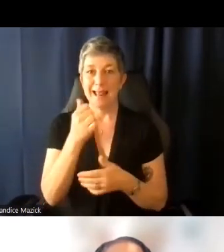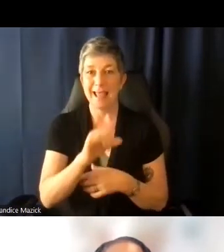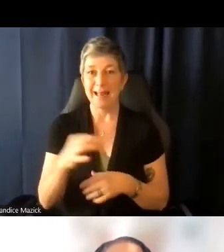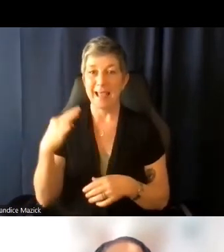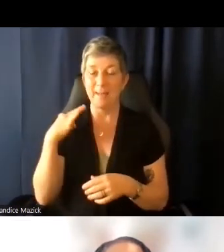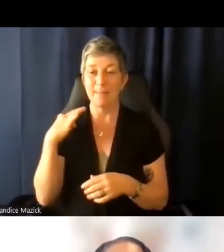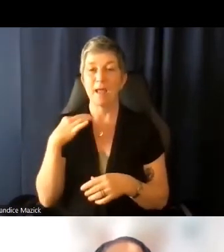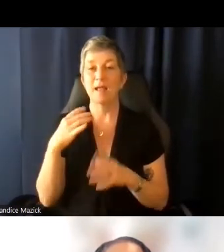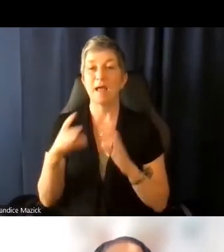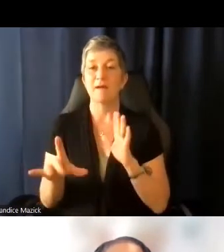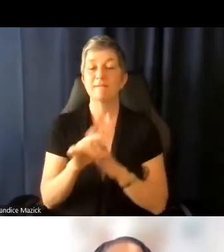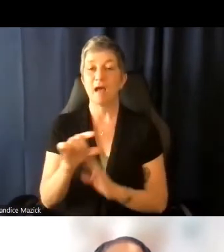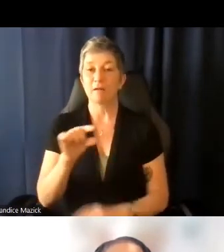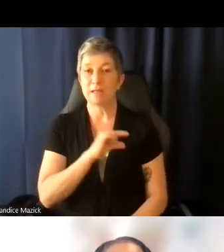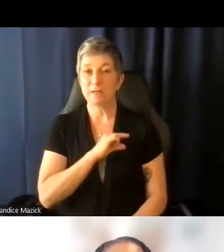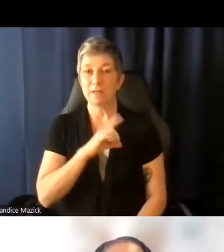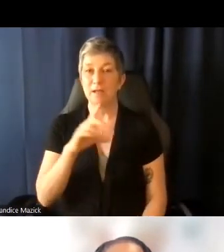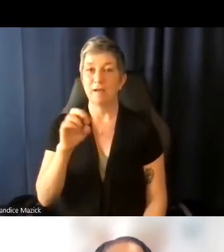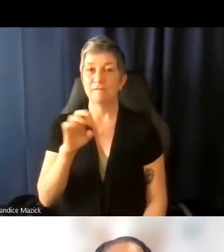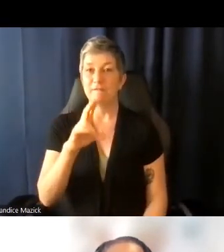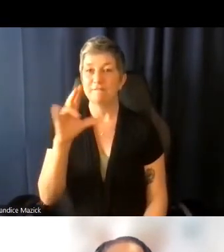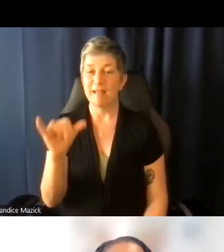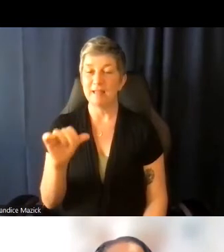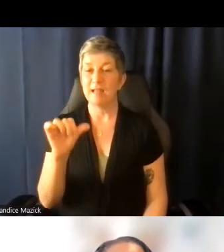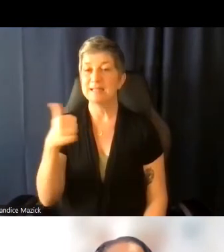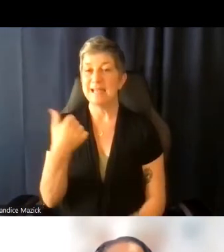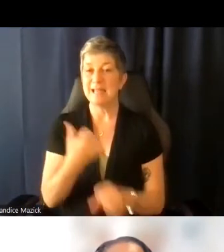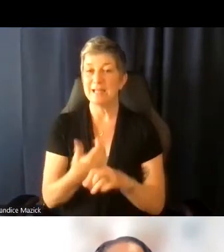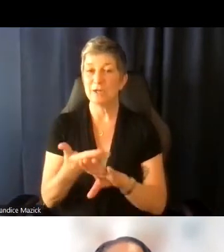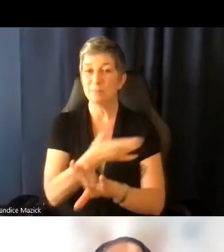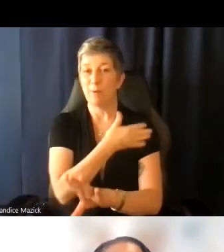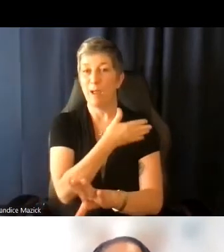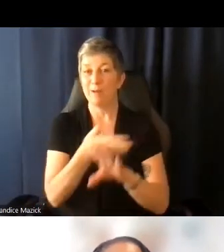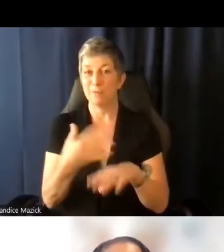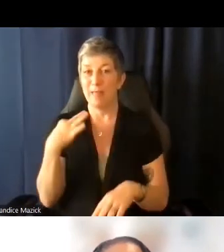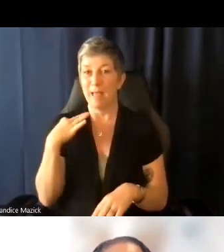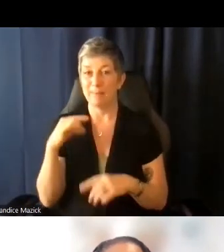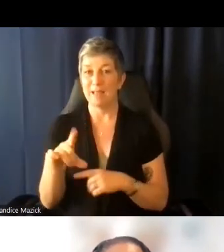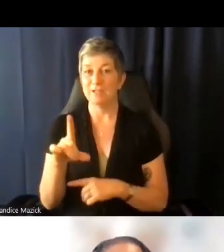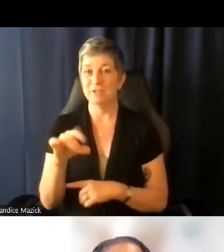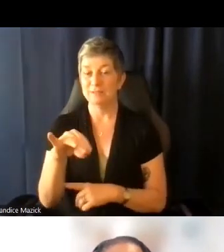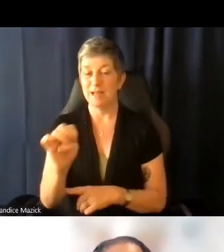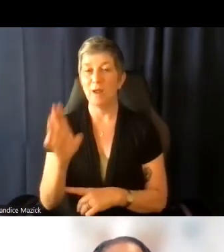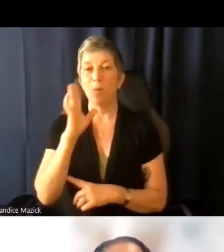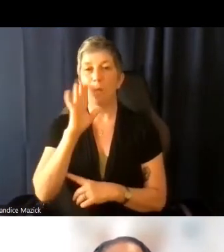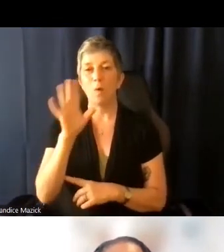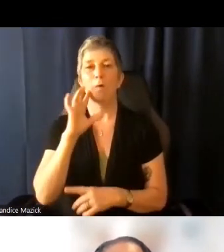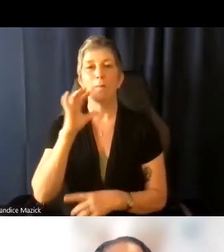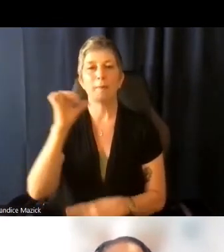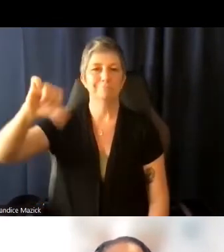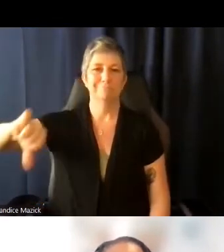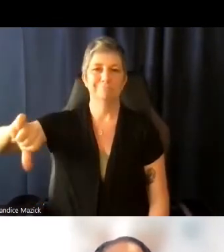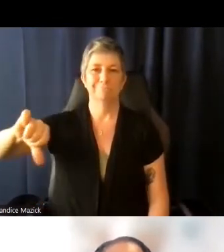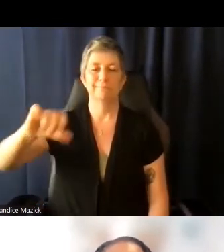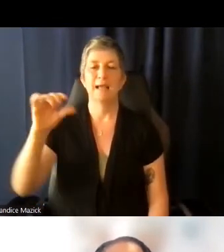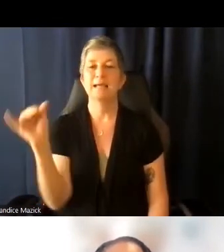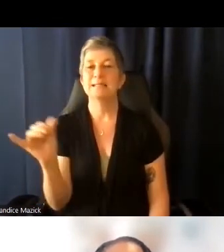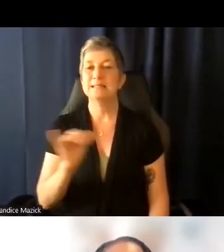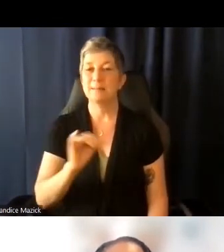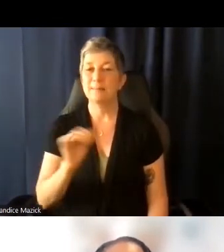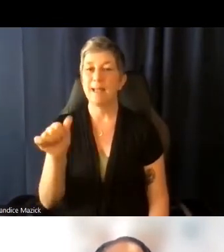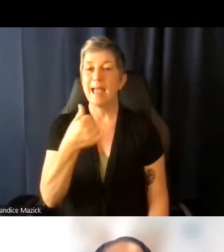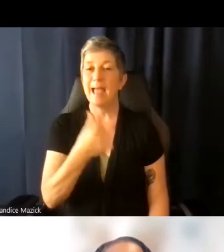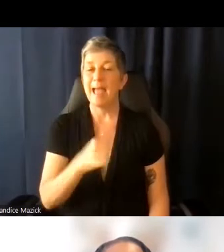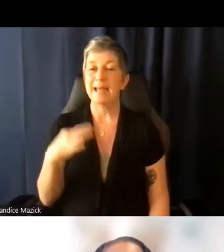convicted of a felony within the 10 years immediately prior to the application date shall be disapproved, and that similarly, any